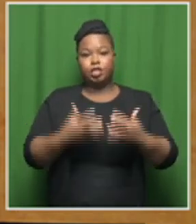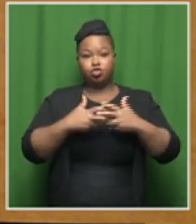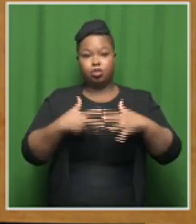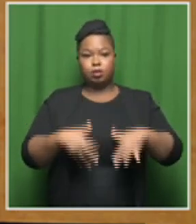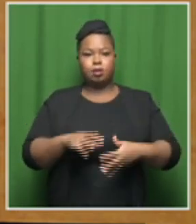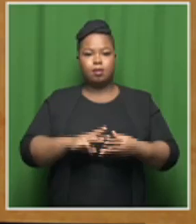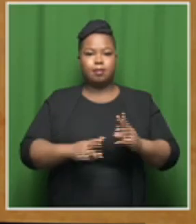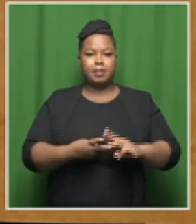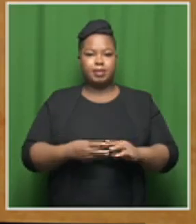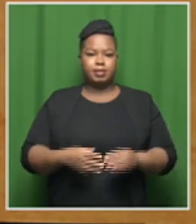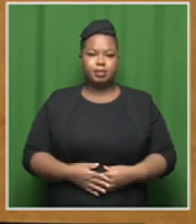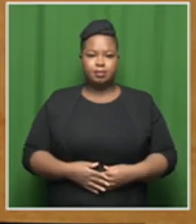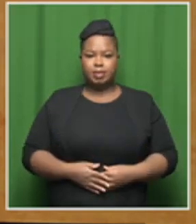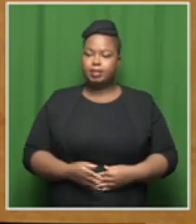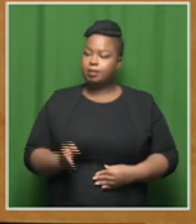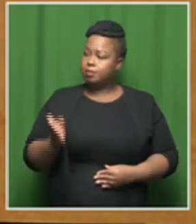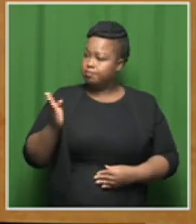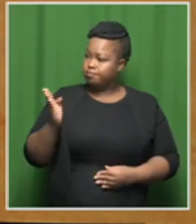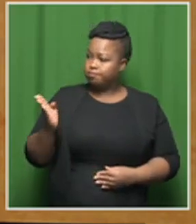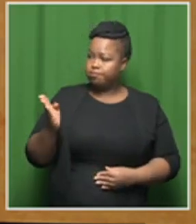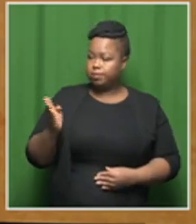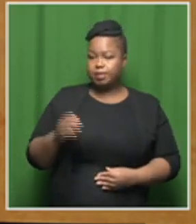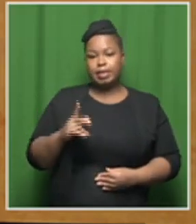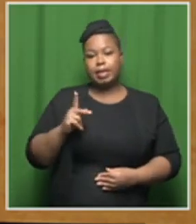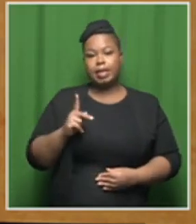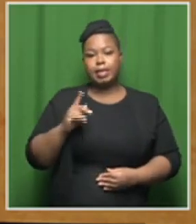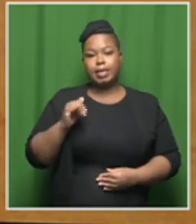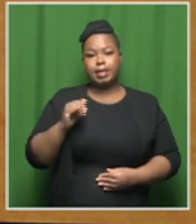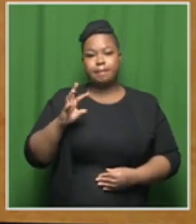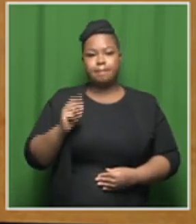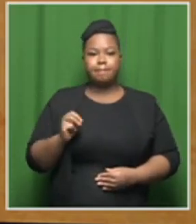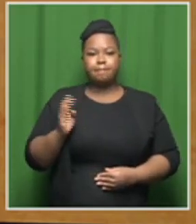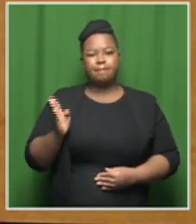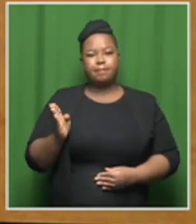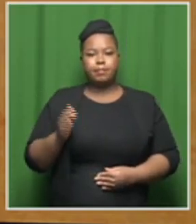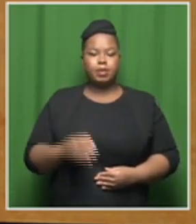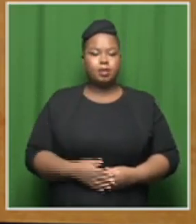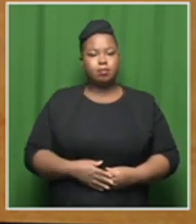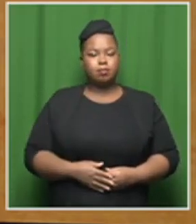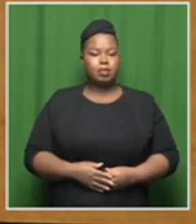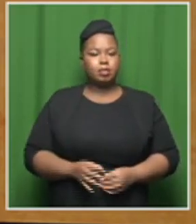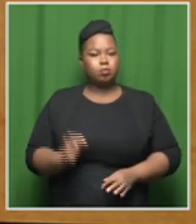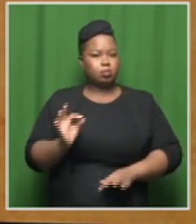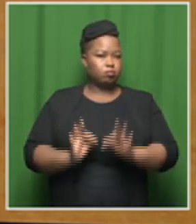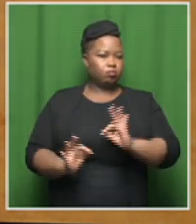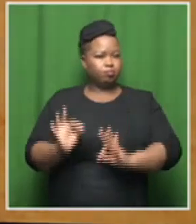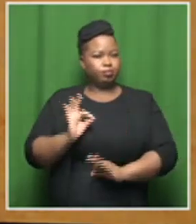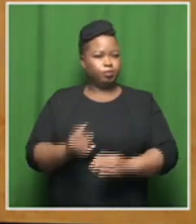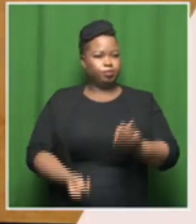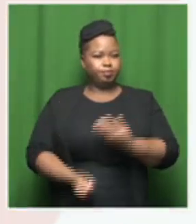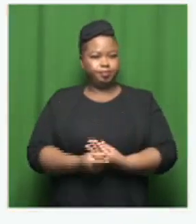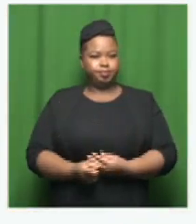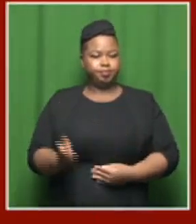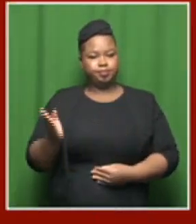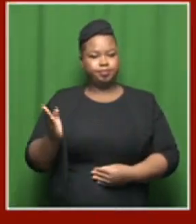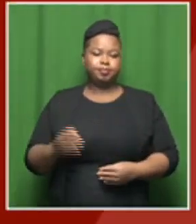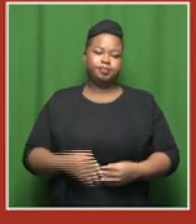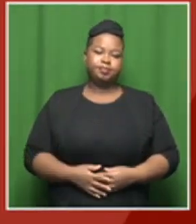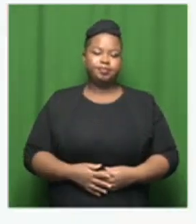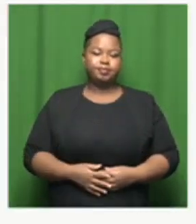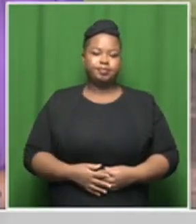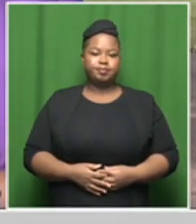and mathematics. Kim Daniels is at the 43 Air School helping us unpack this new venture. And